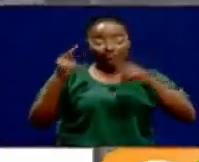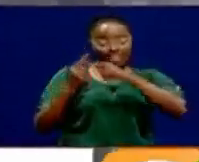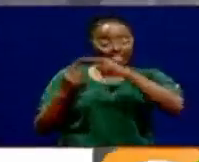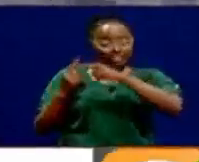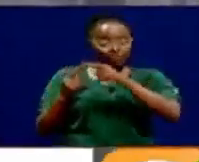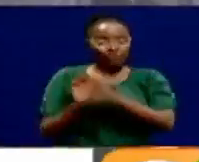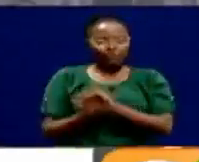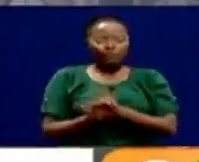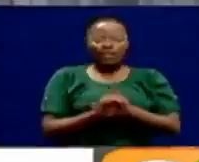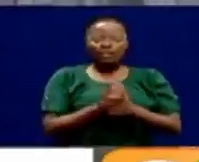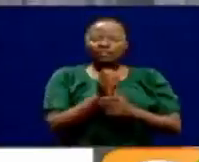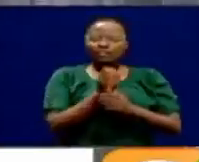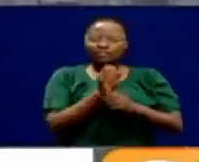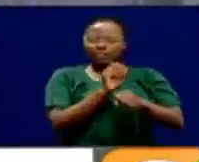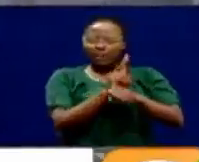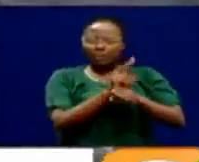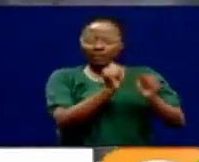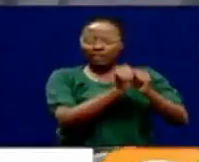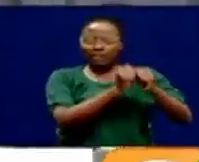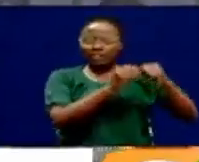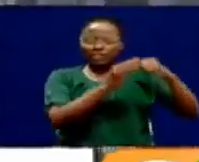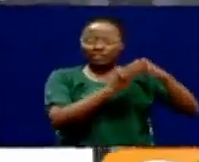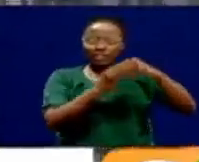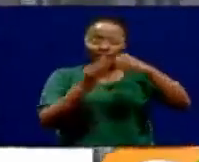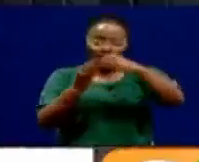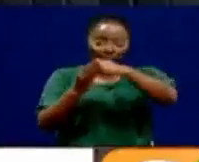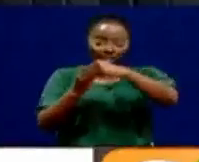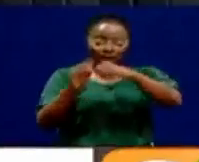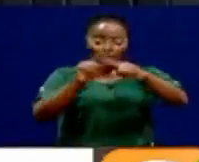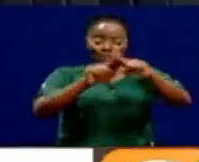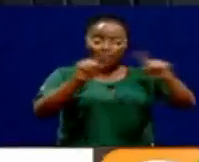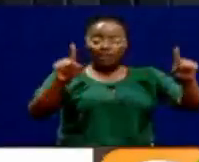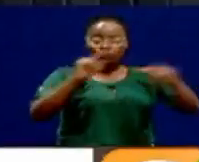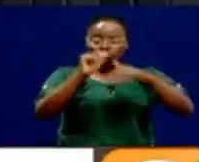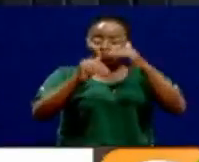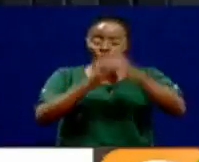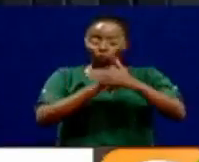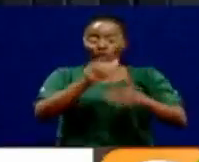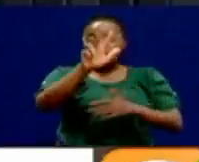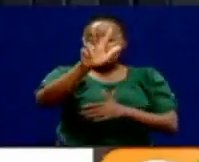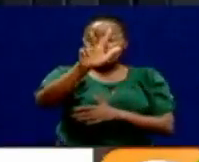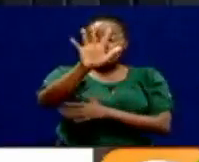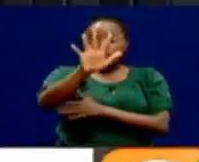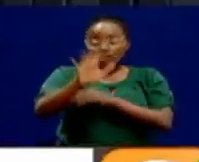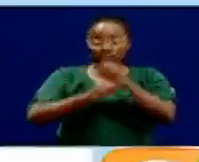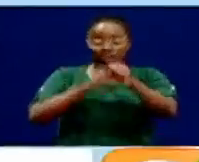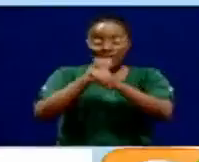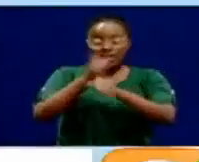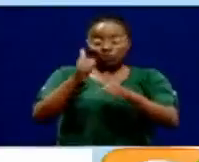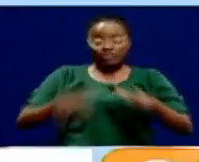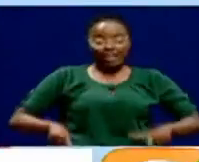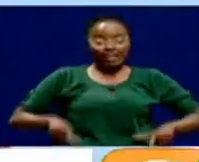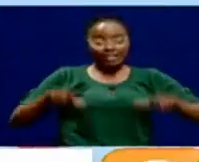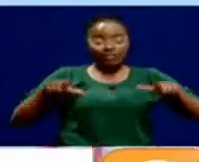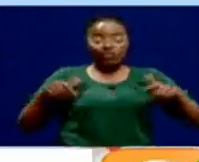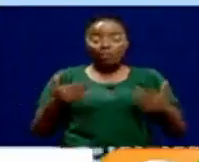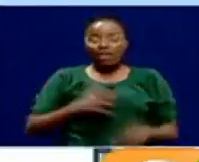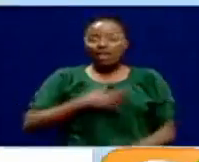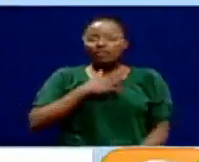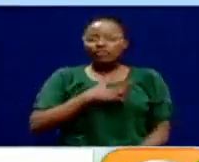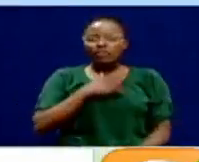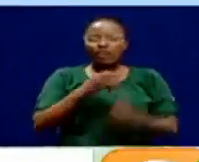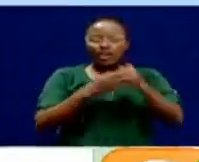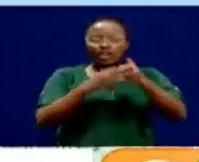December 1999, he reviewed not only 1999, but all of the 35 years that I have lived. I had